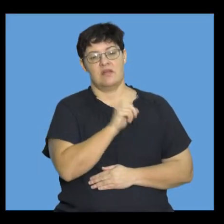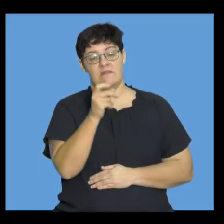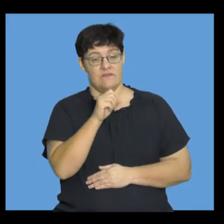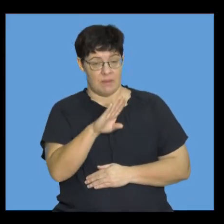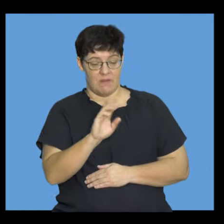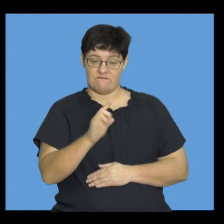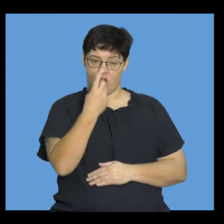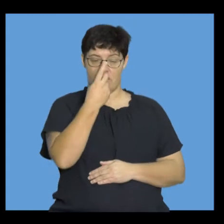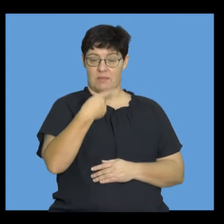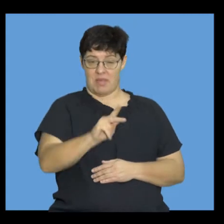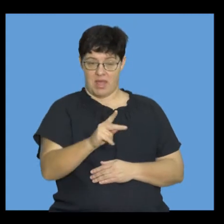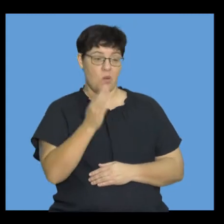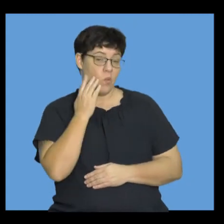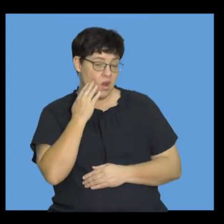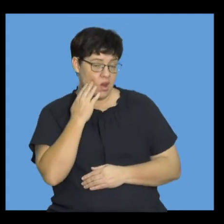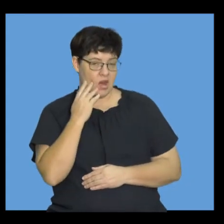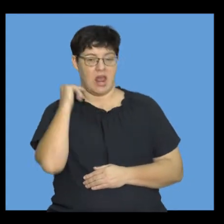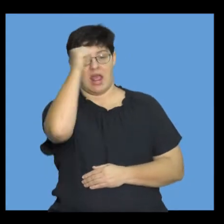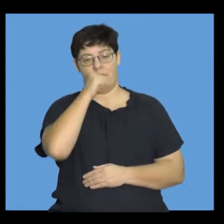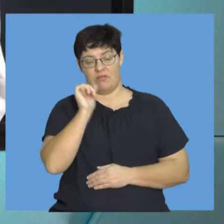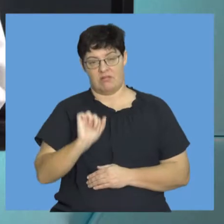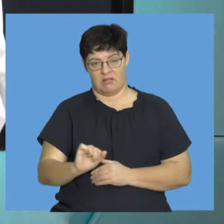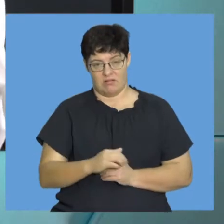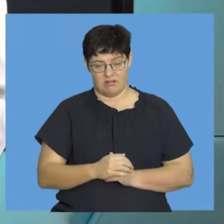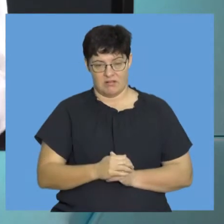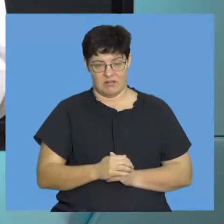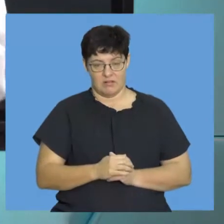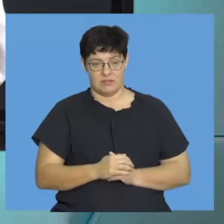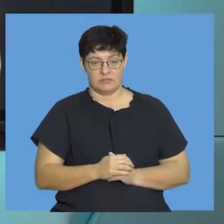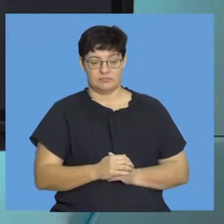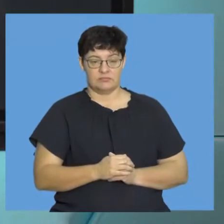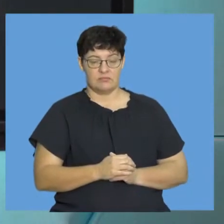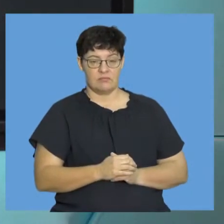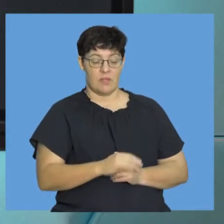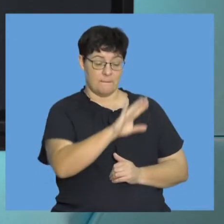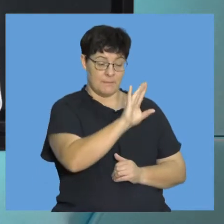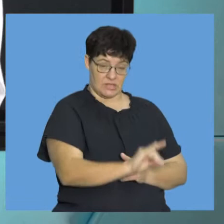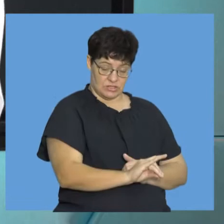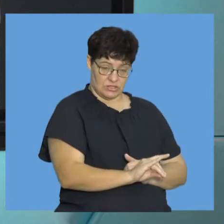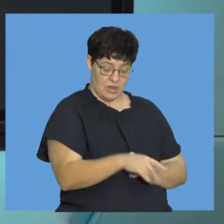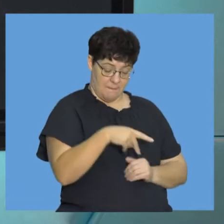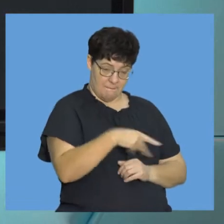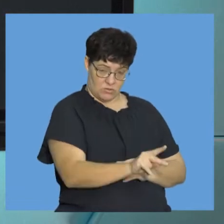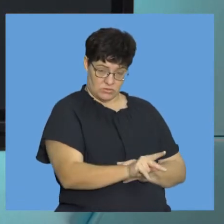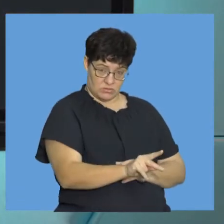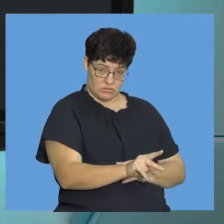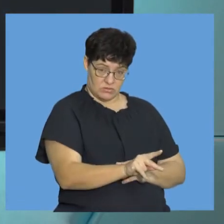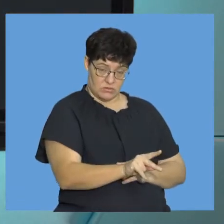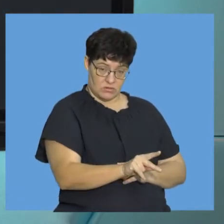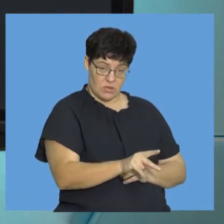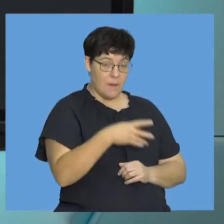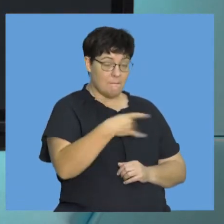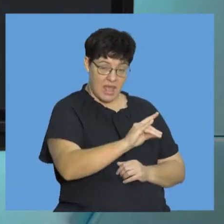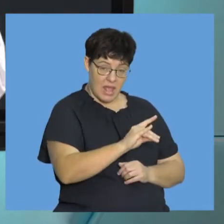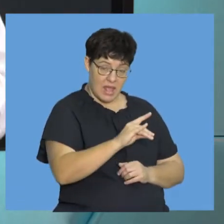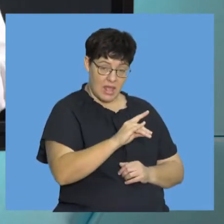due in April. Then you look at March. How will you've purchased in March. Will you pay in March? No. Will you